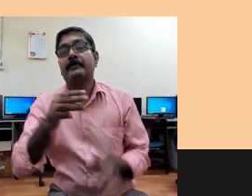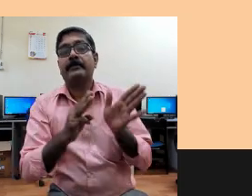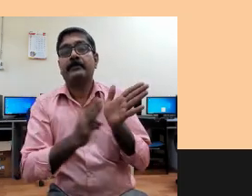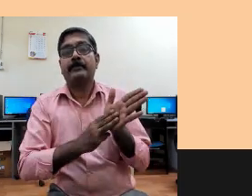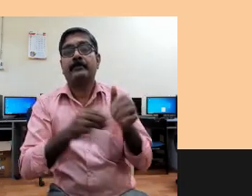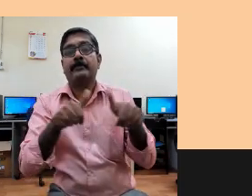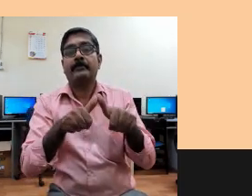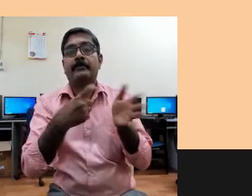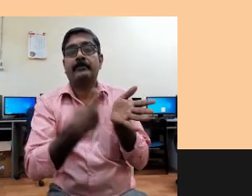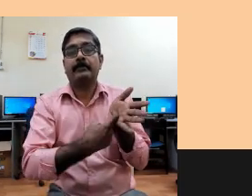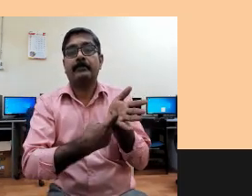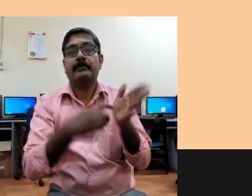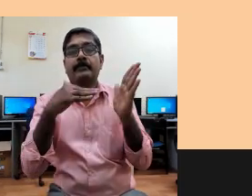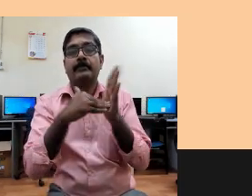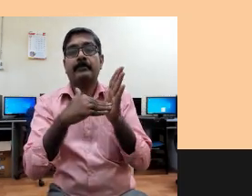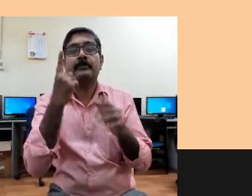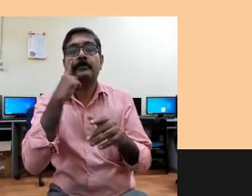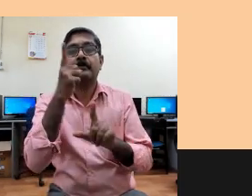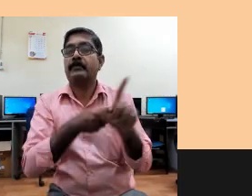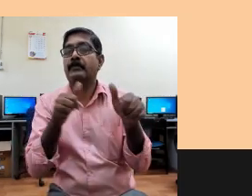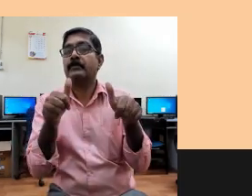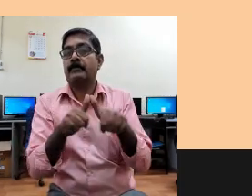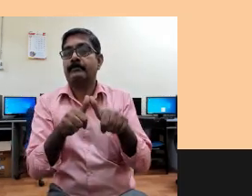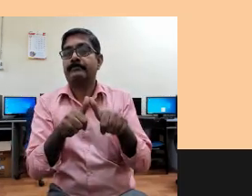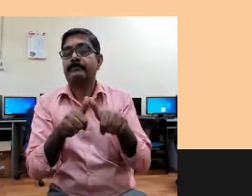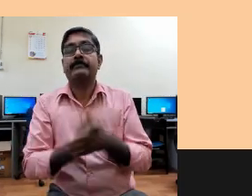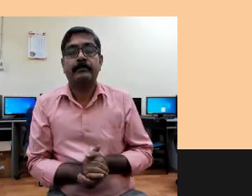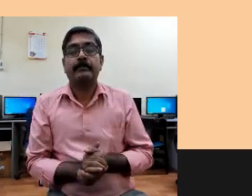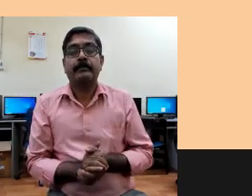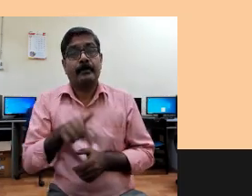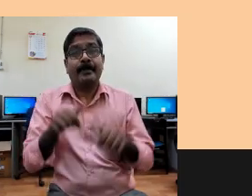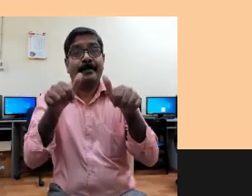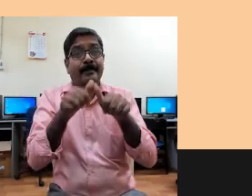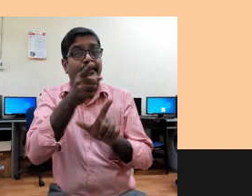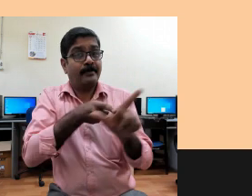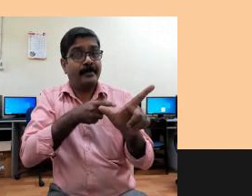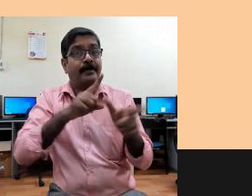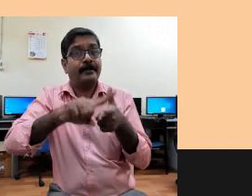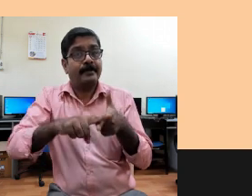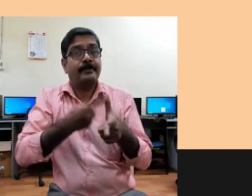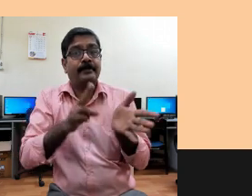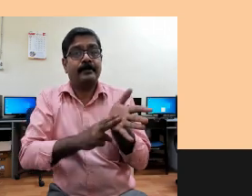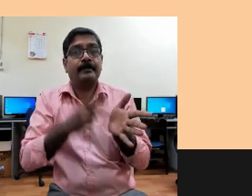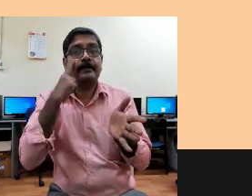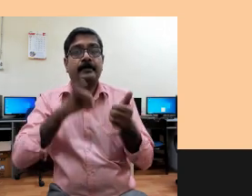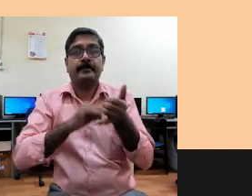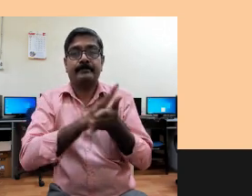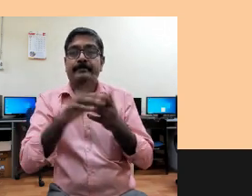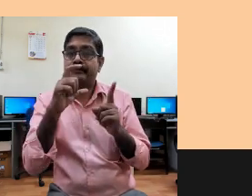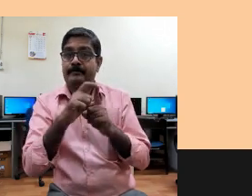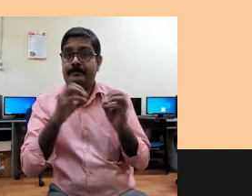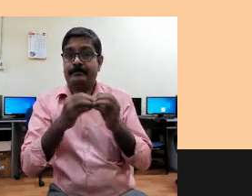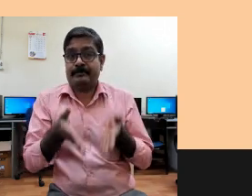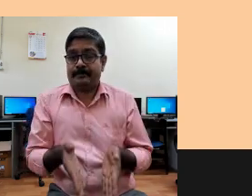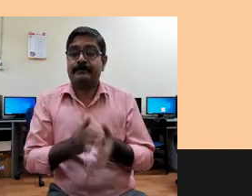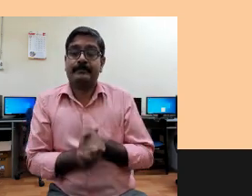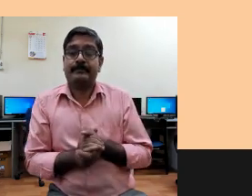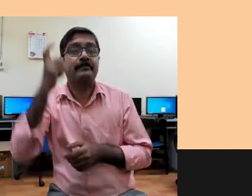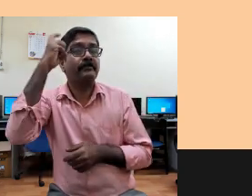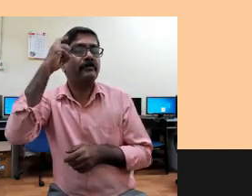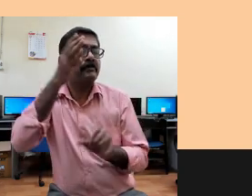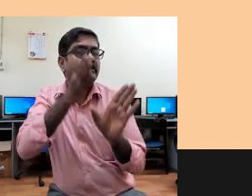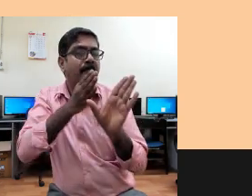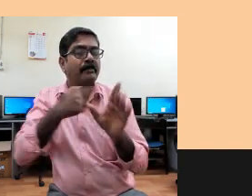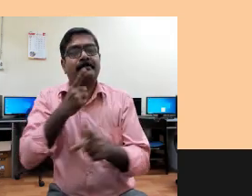Hello, my name is Marziya and I am the lecturer of psychology in AYJNISD National Institute of